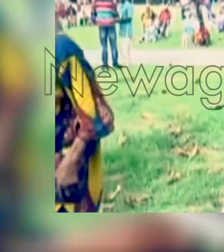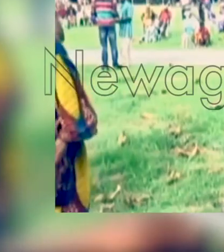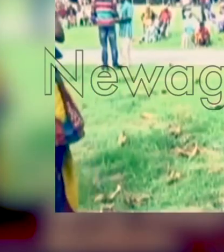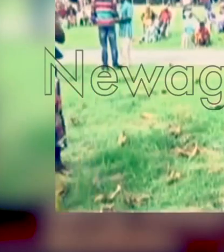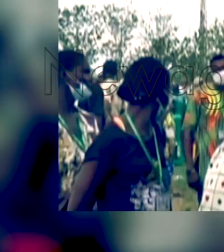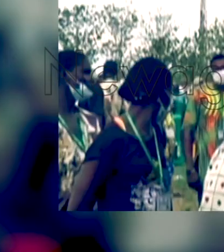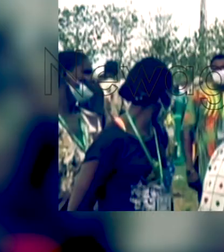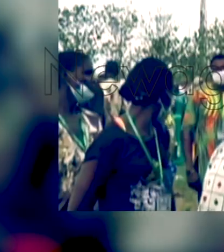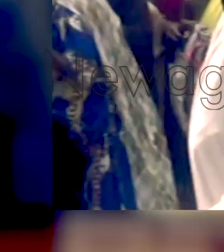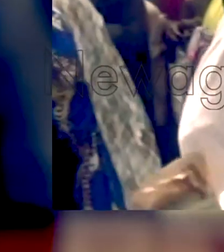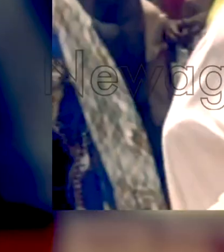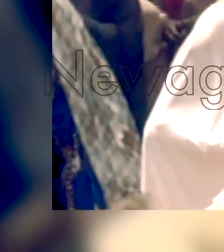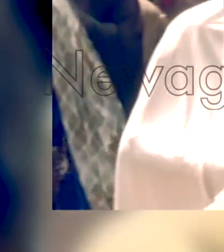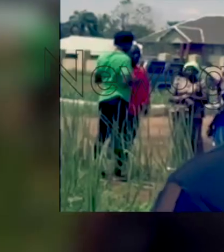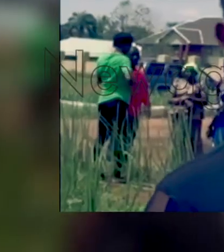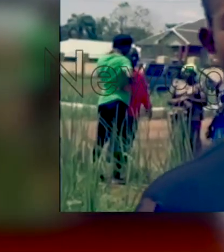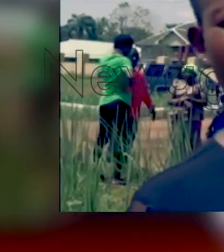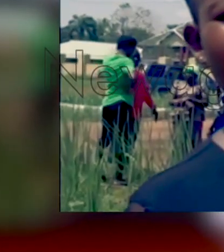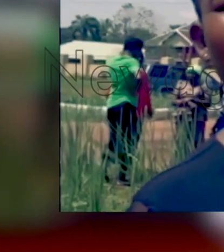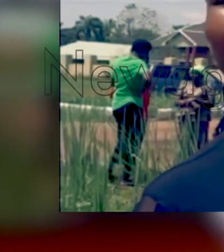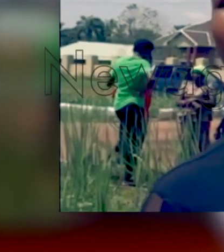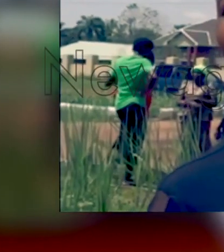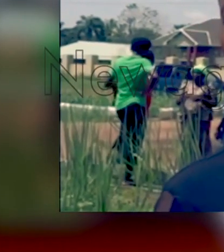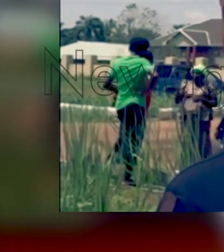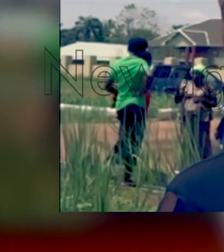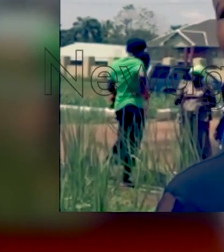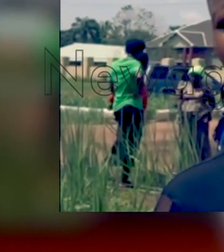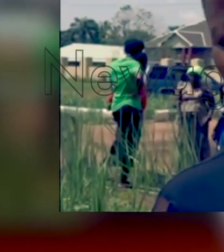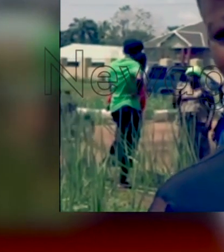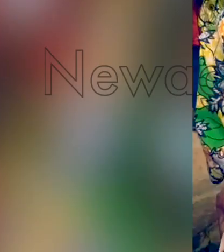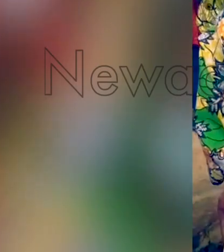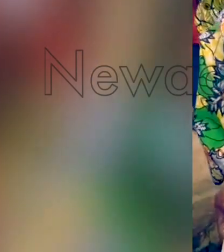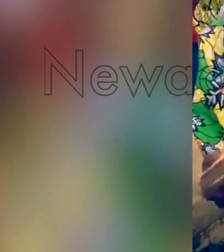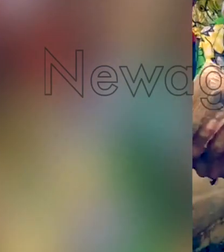joy knows no bound. And the government did very well because they did